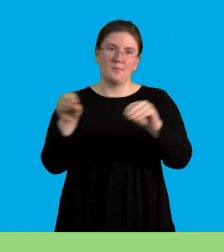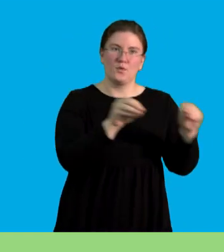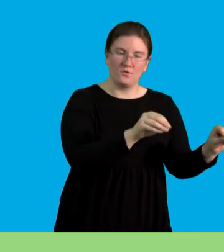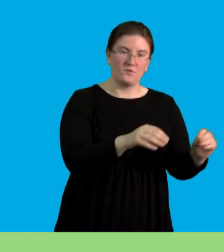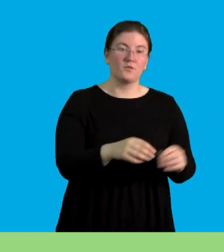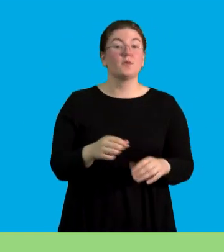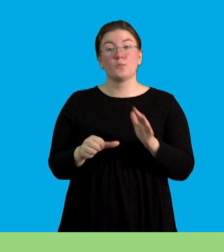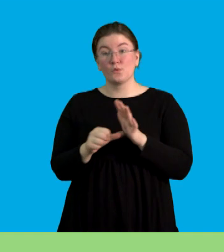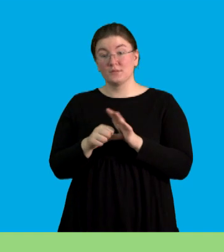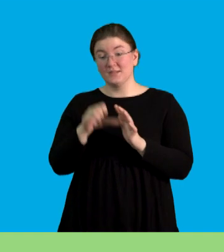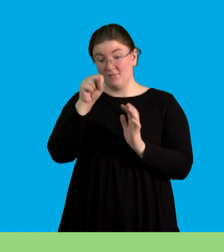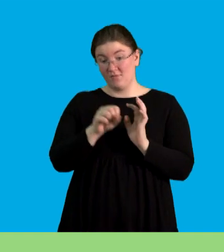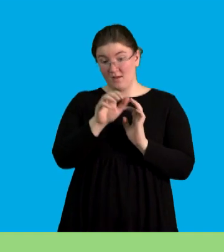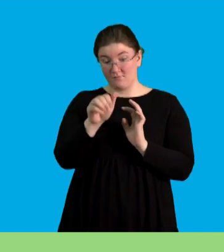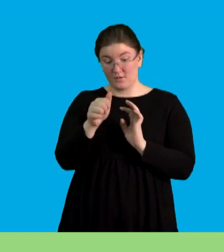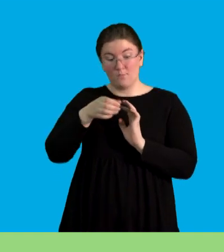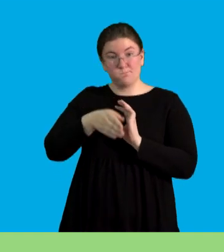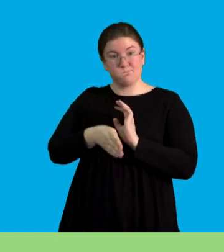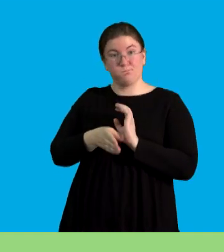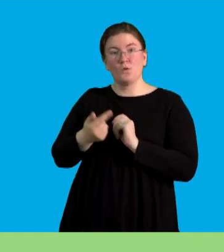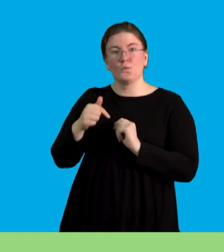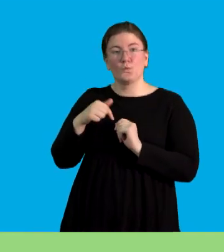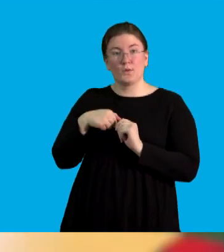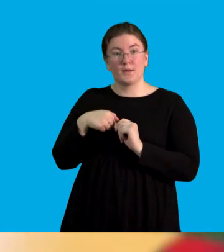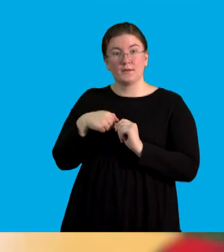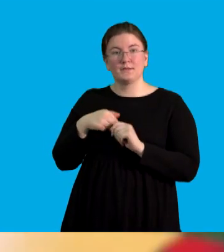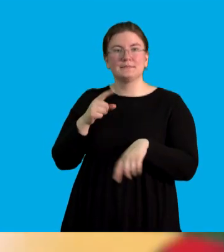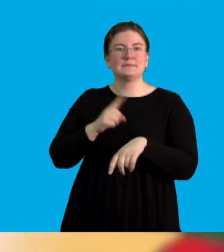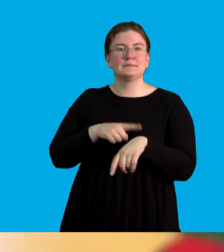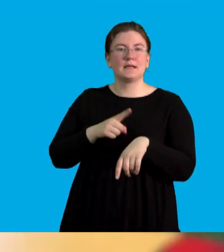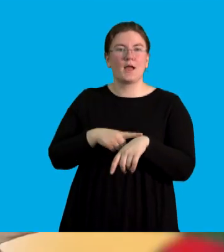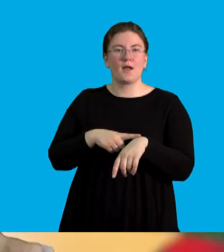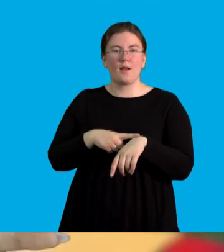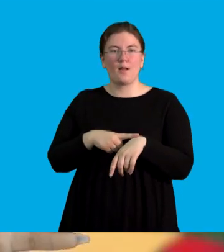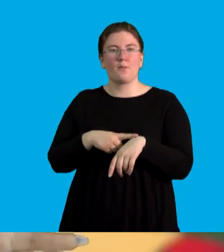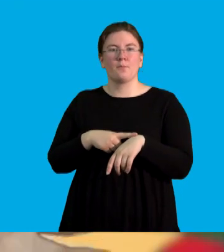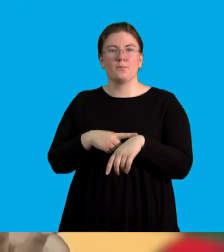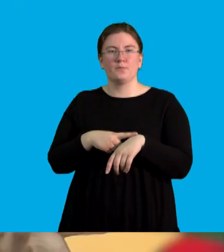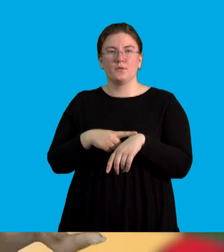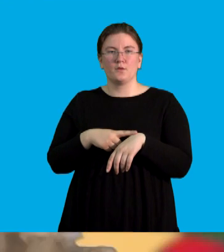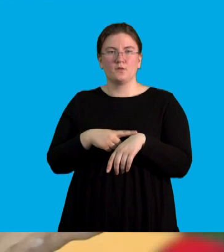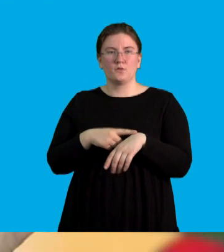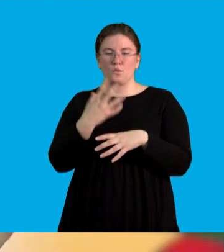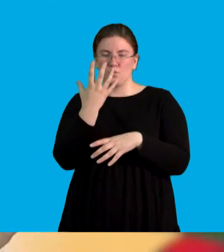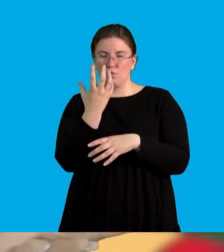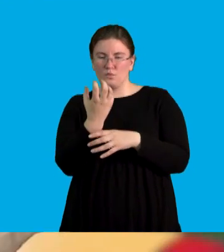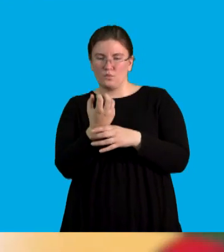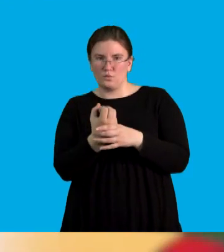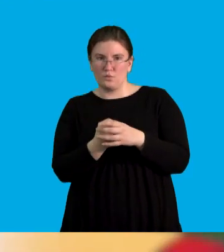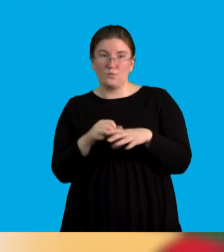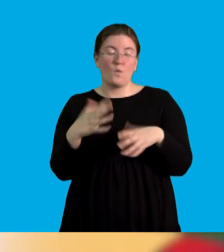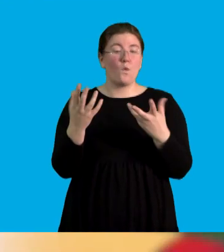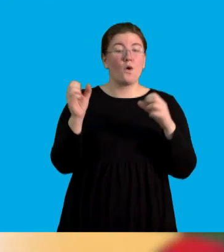when here in South Africa, in the Southern Hemisphere, when we go into autumn and we are about to move